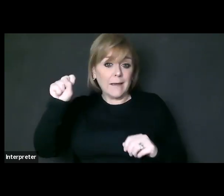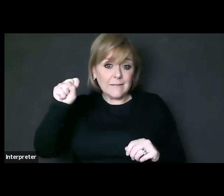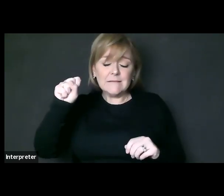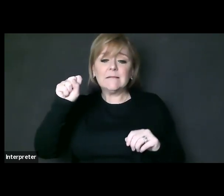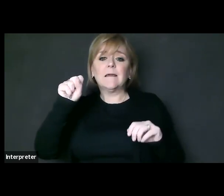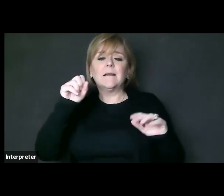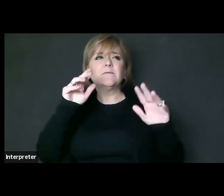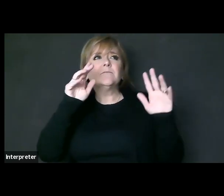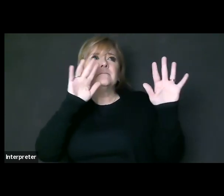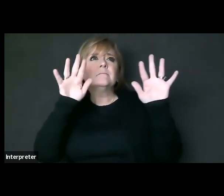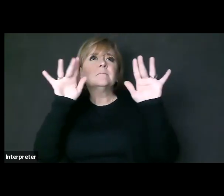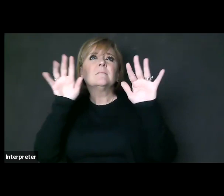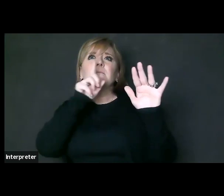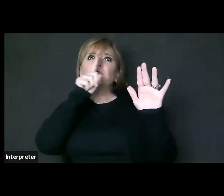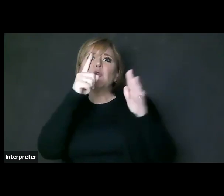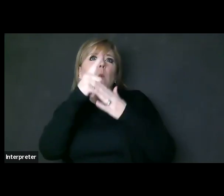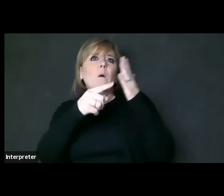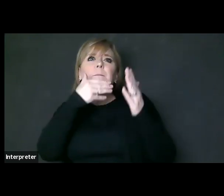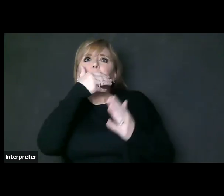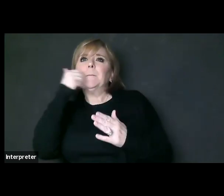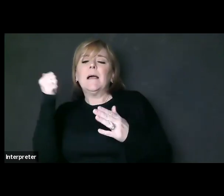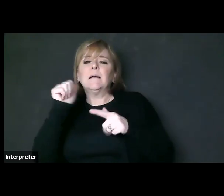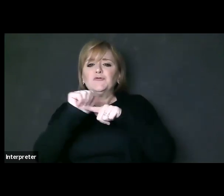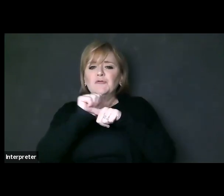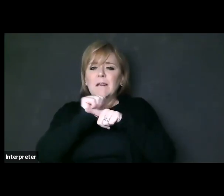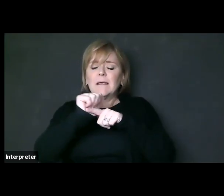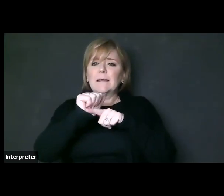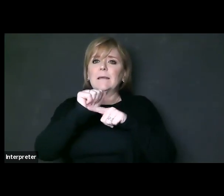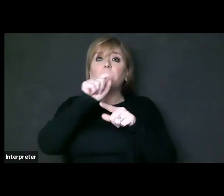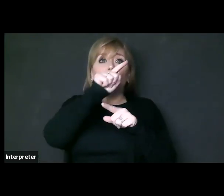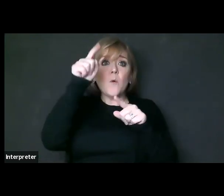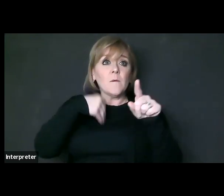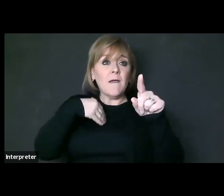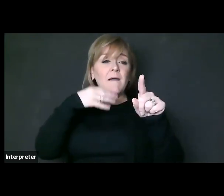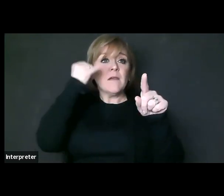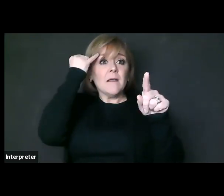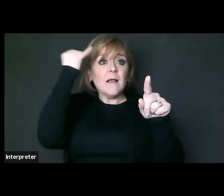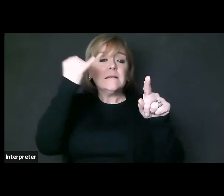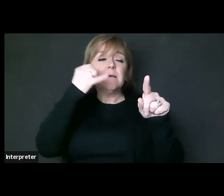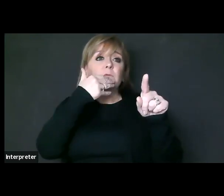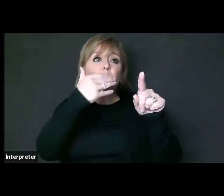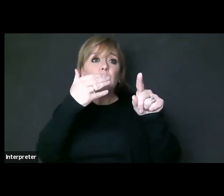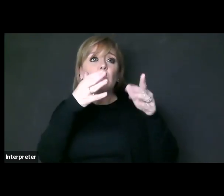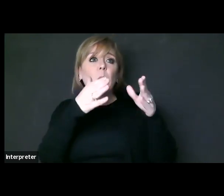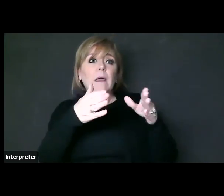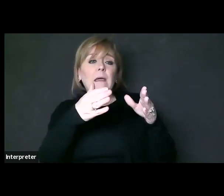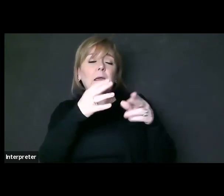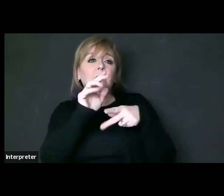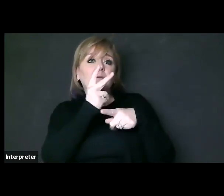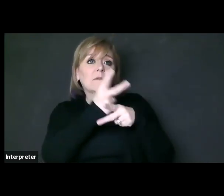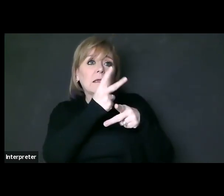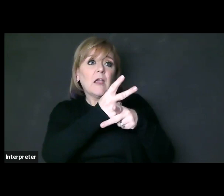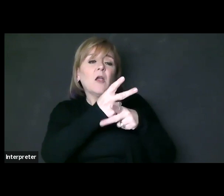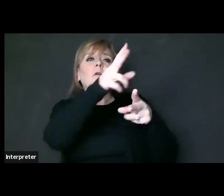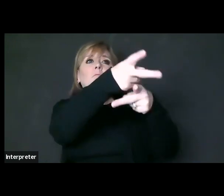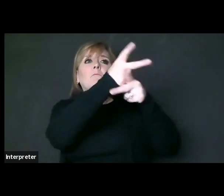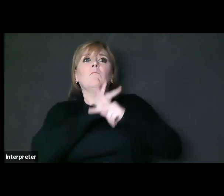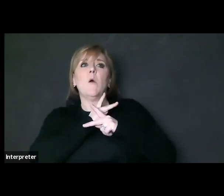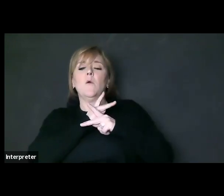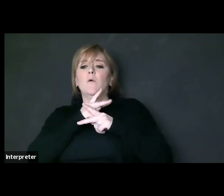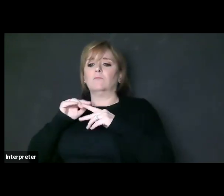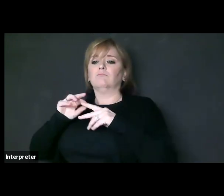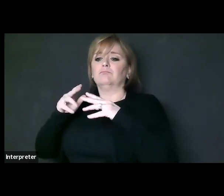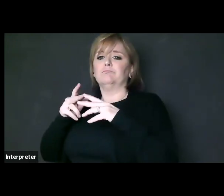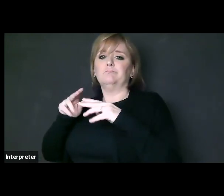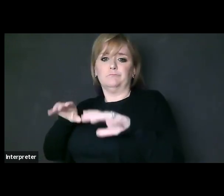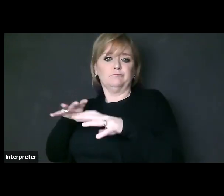of best practices and finding out the little tricks and methods that they're learning in their response, so we can